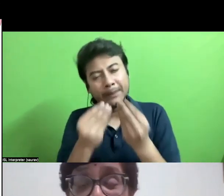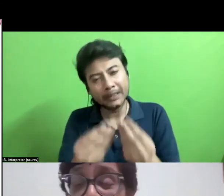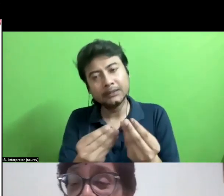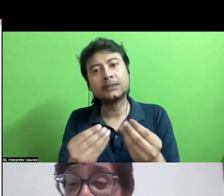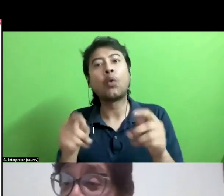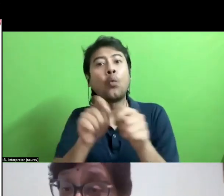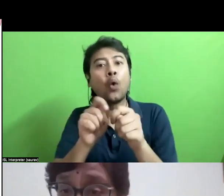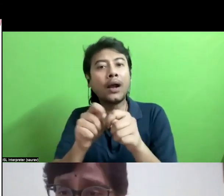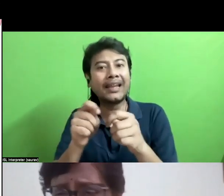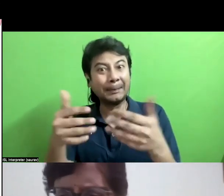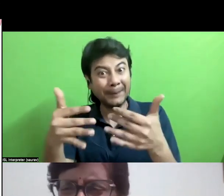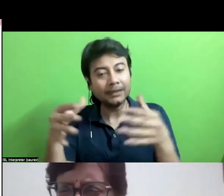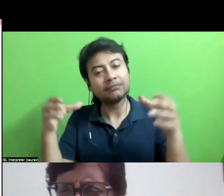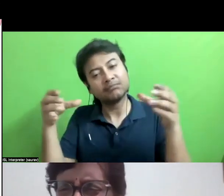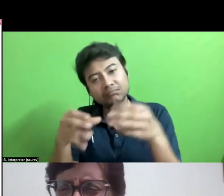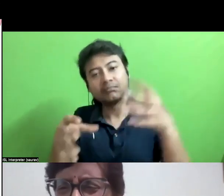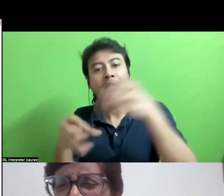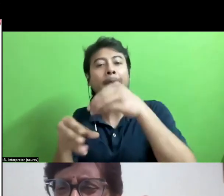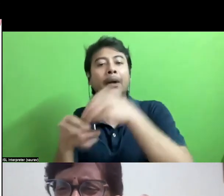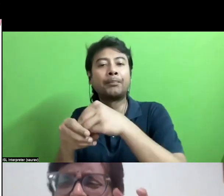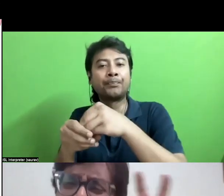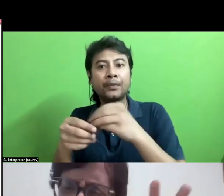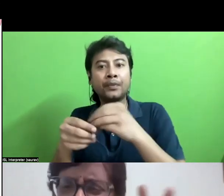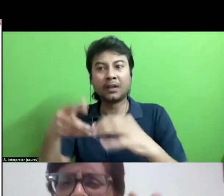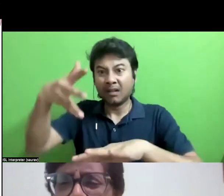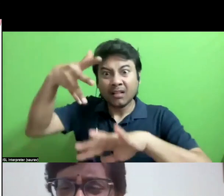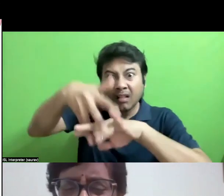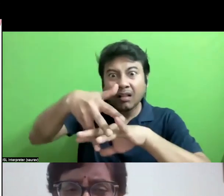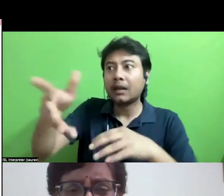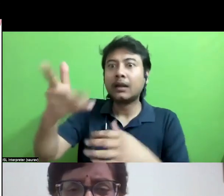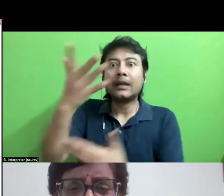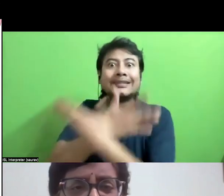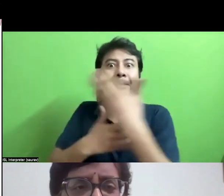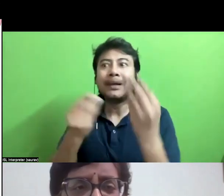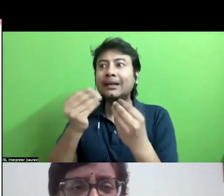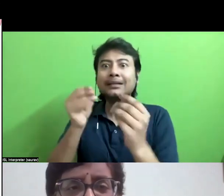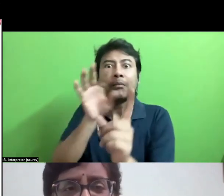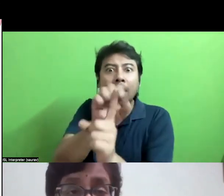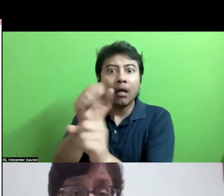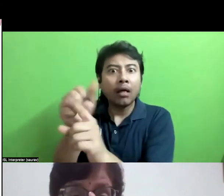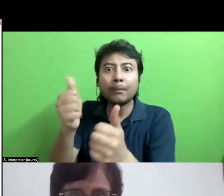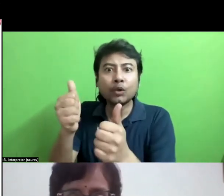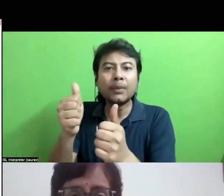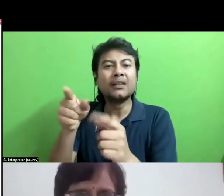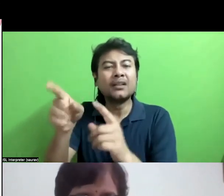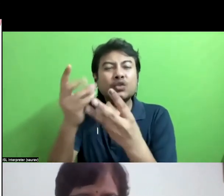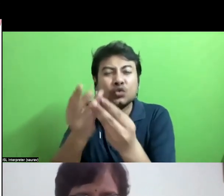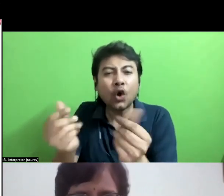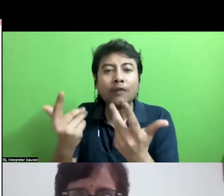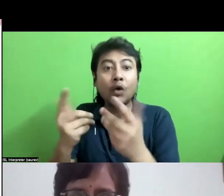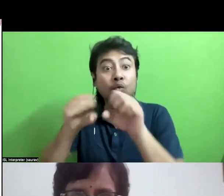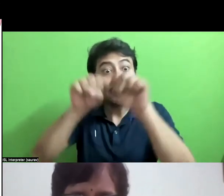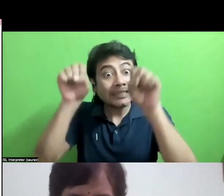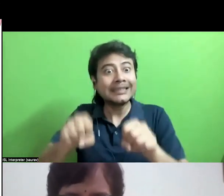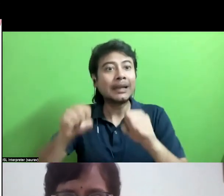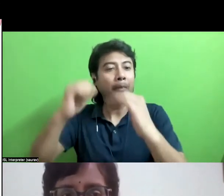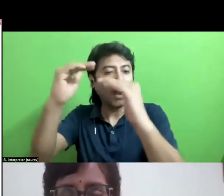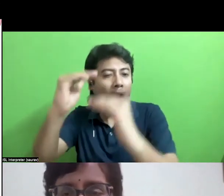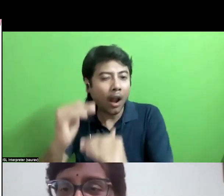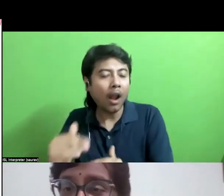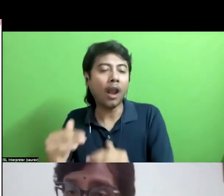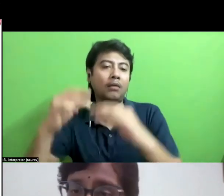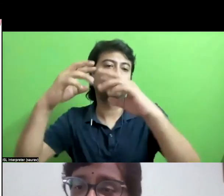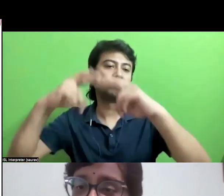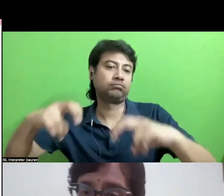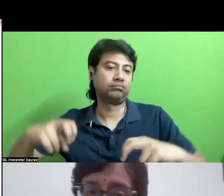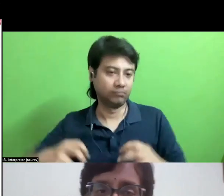say, invisible disability. Not problem solving, but the systems thinking aspect. Another way forward that we want to do is,